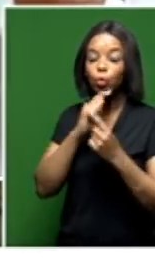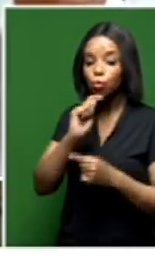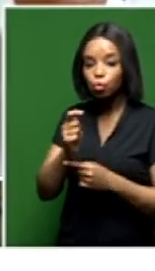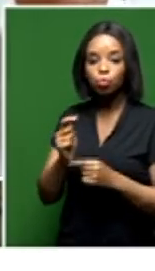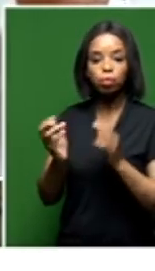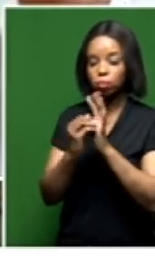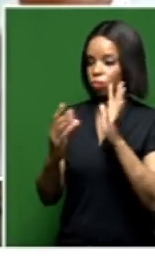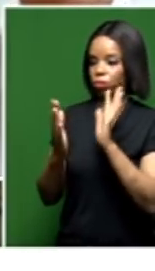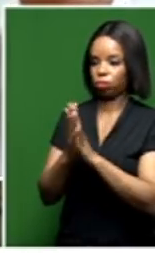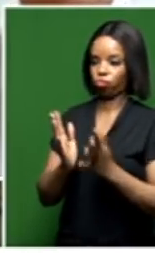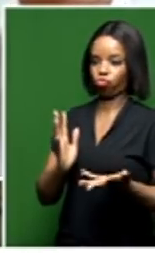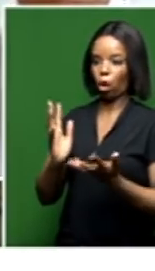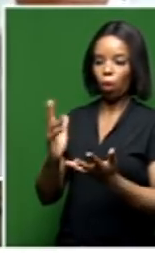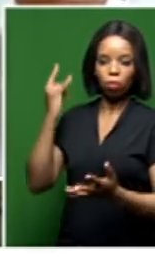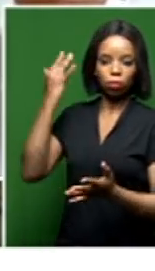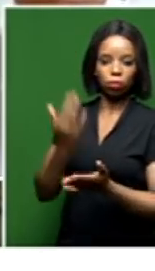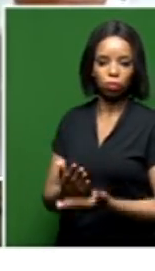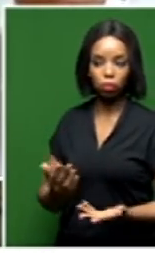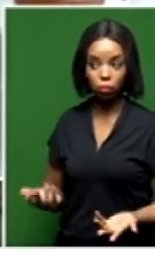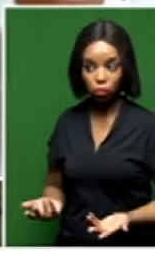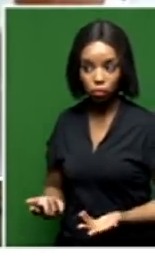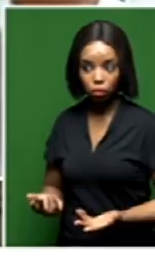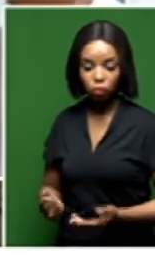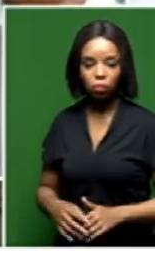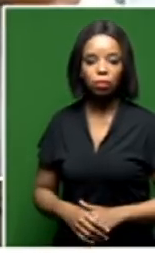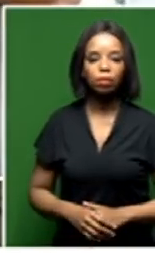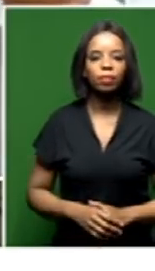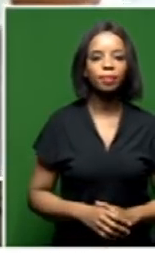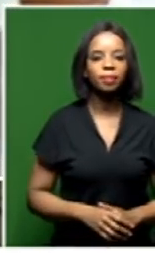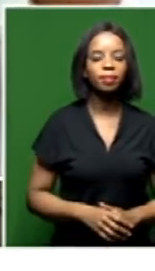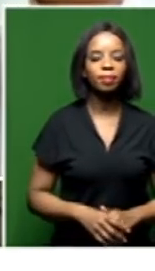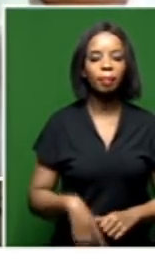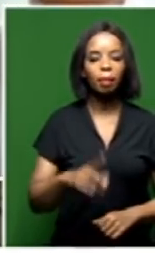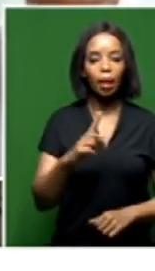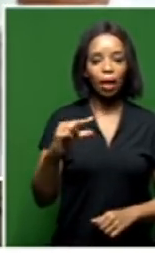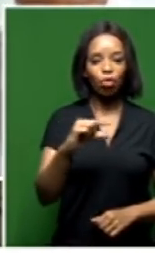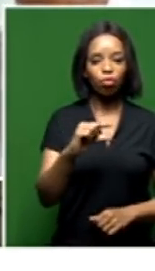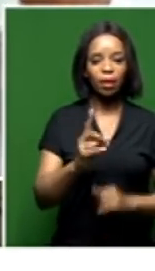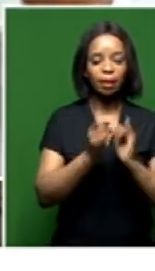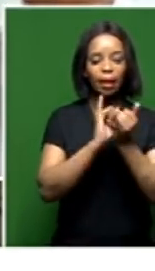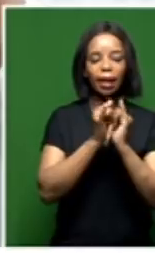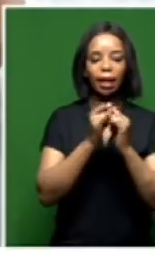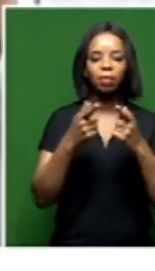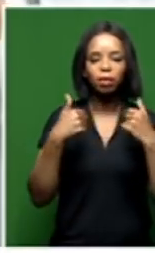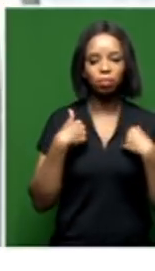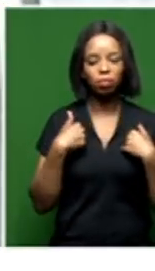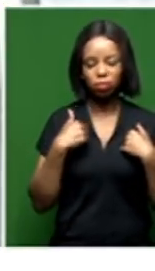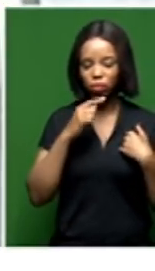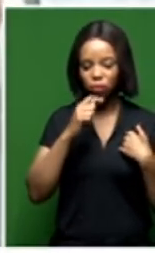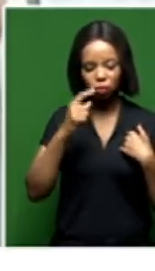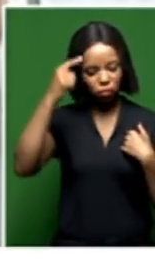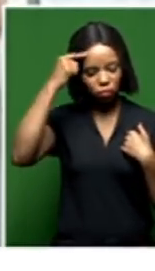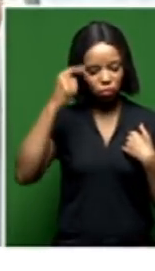as well as you did, the both of you? Well, in grade 11, I definitely set out for this. I wanted